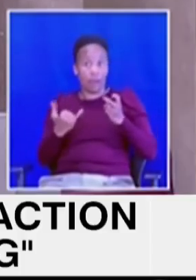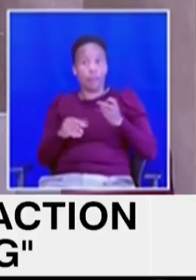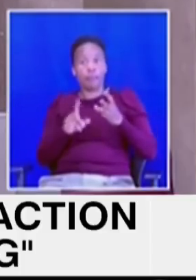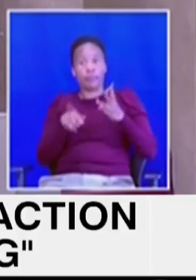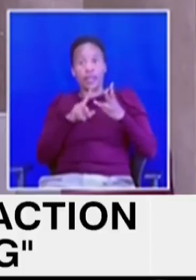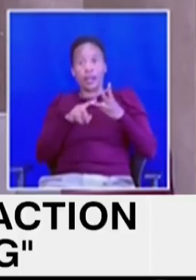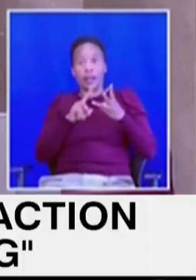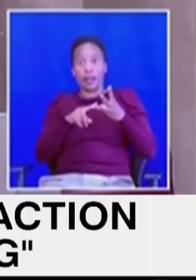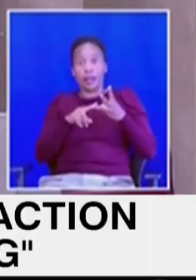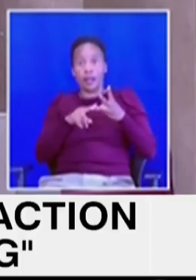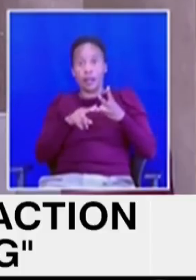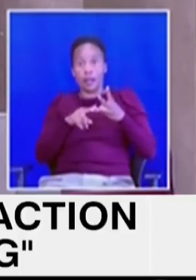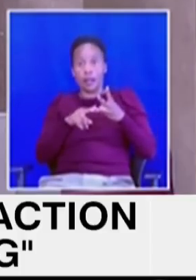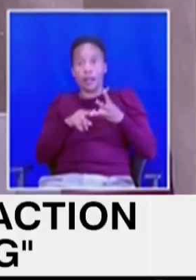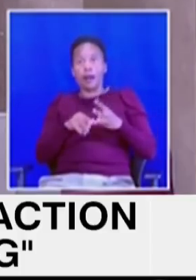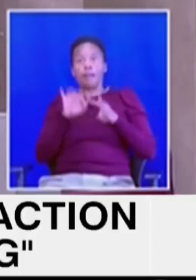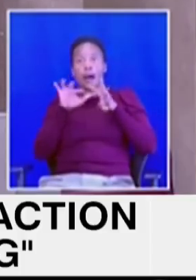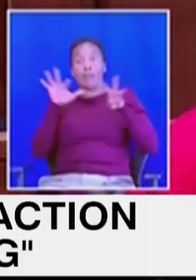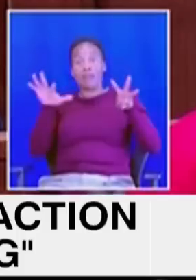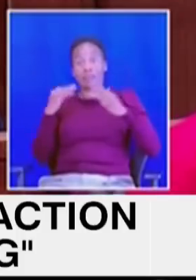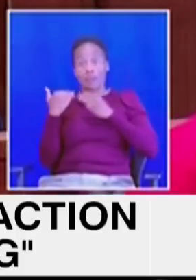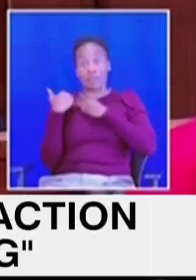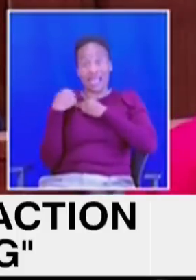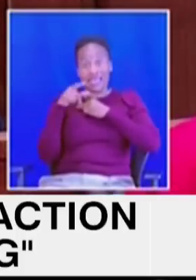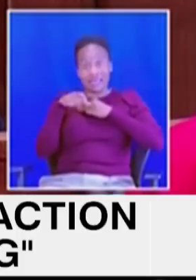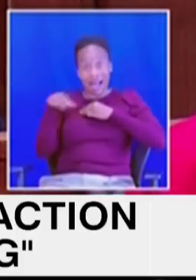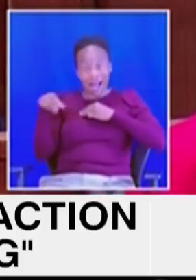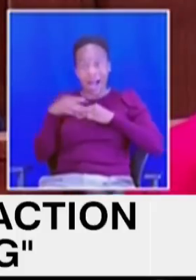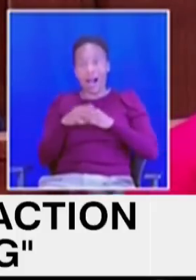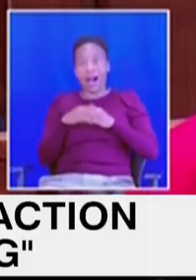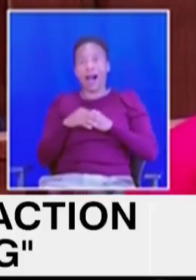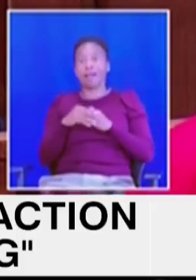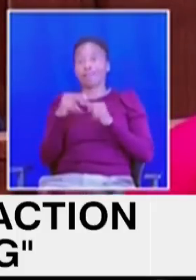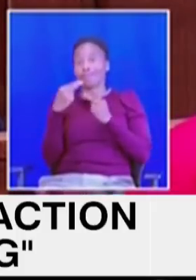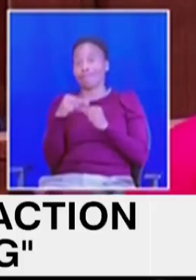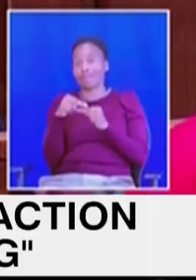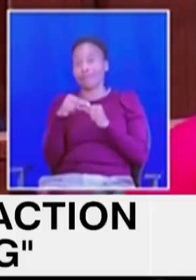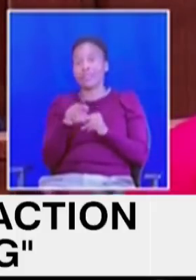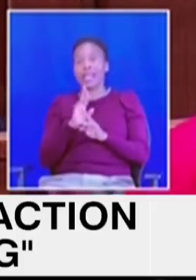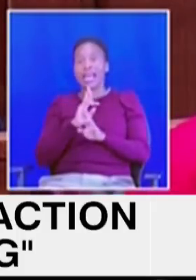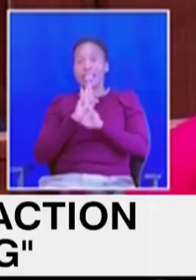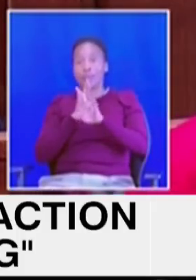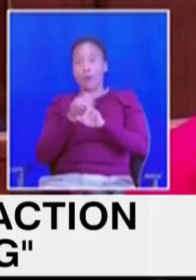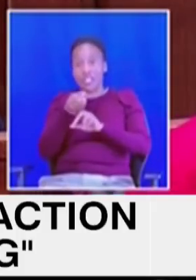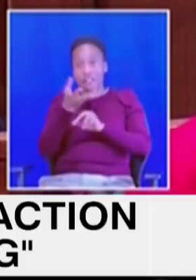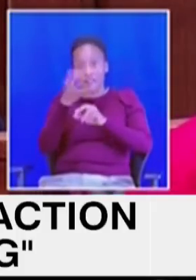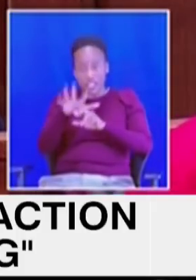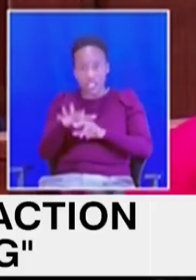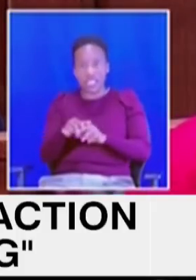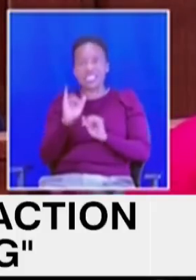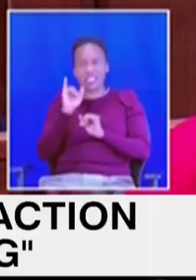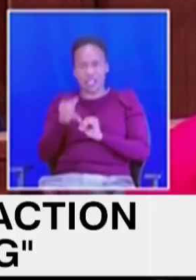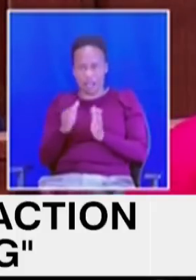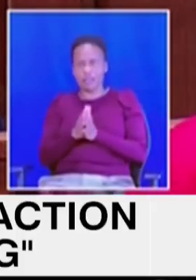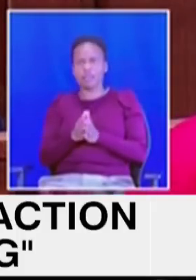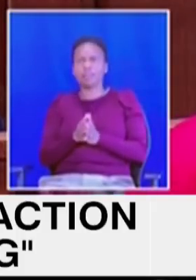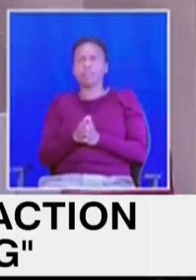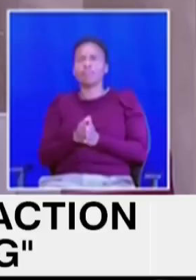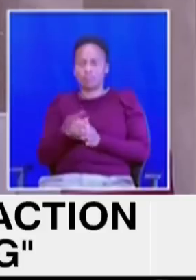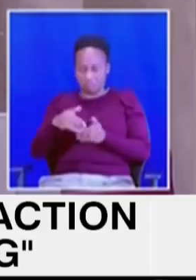a preliminary report. She's still due to give a final report. So let's give that a